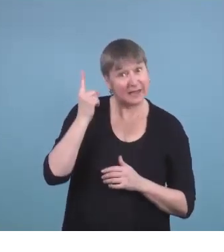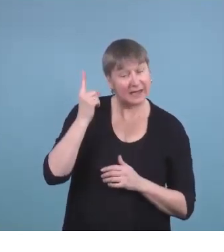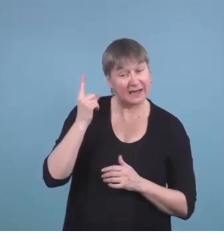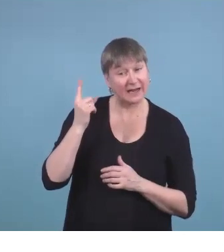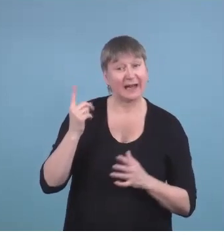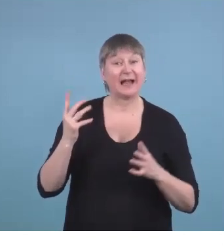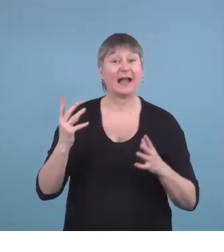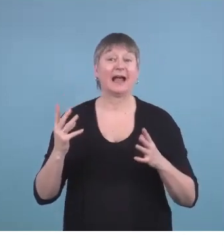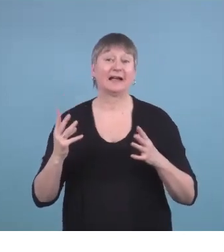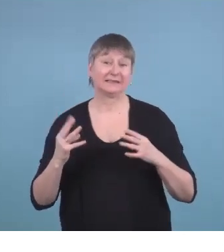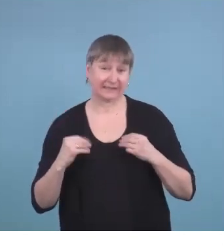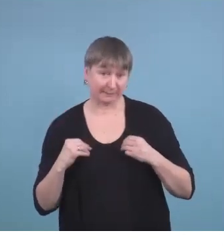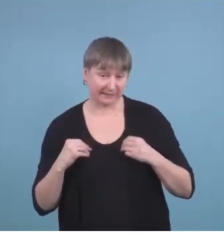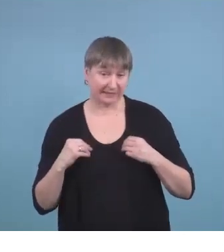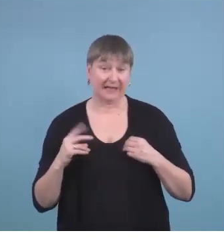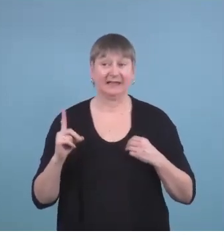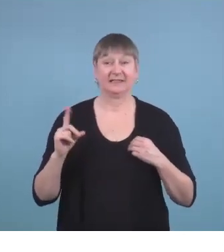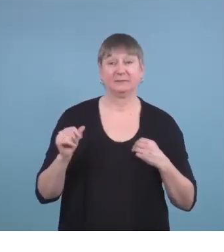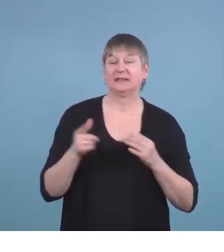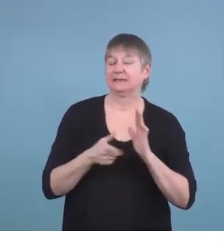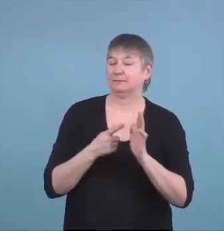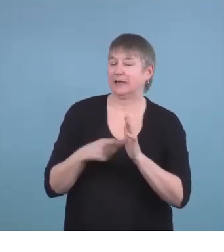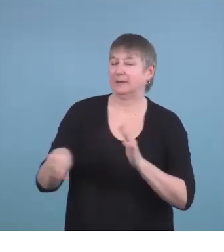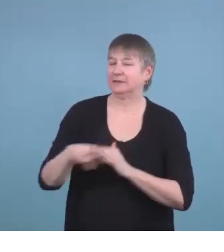disability, which sometimes our kids don't accept.